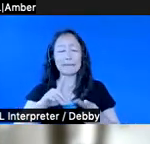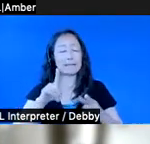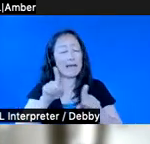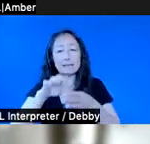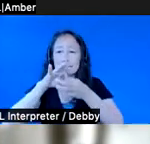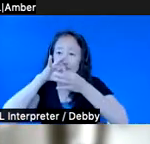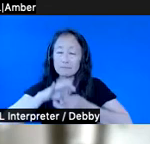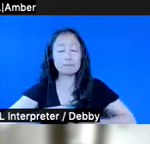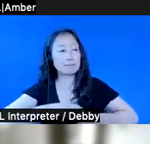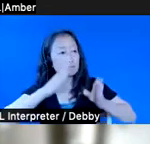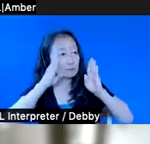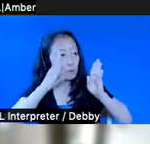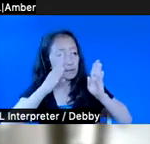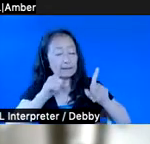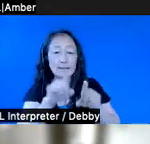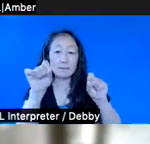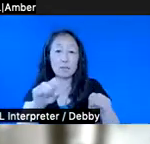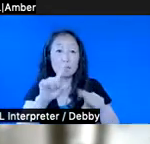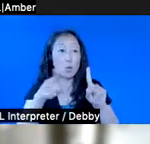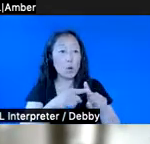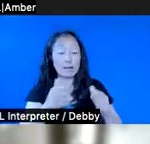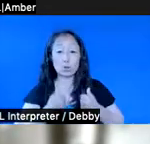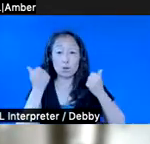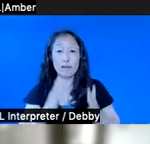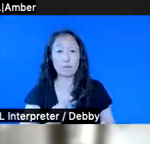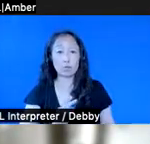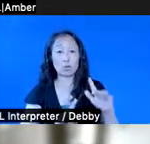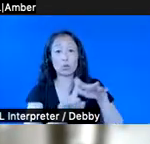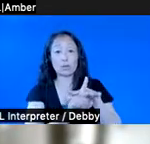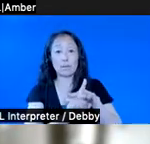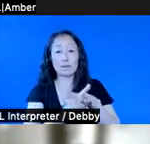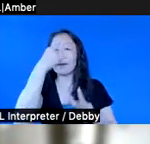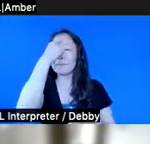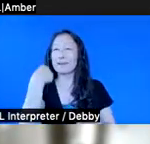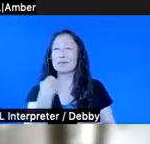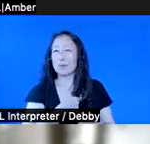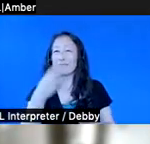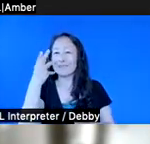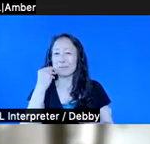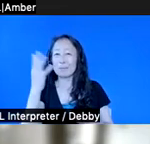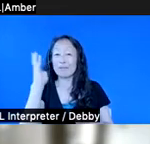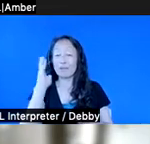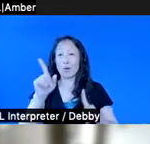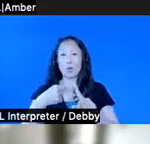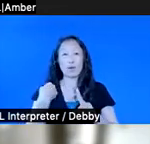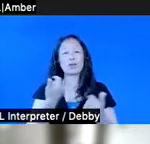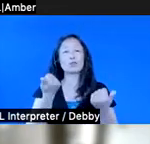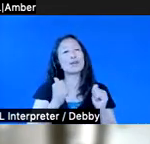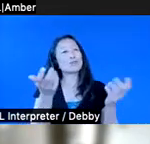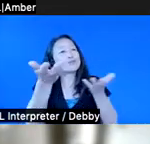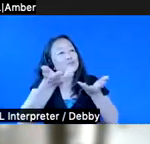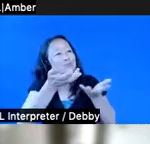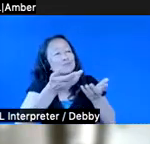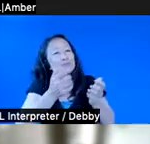when a survivor comes in, because we've all felt it when we've been sitting there trying to talk to someone